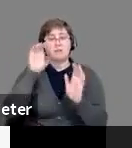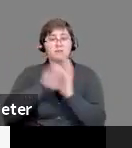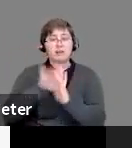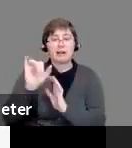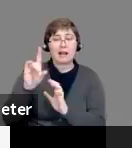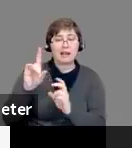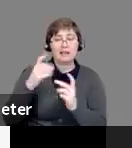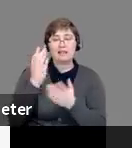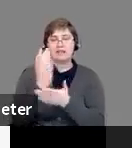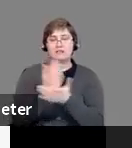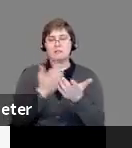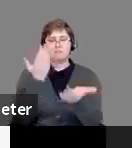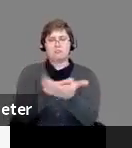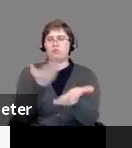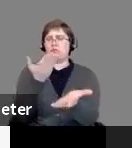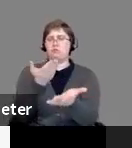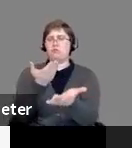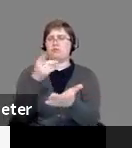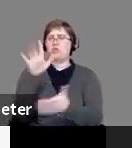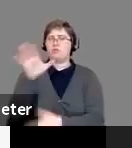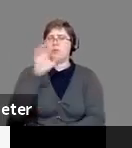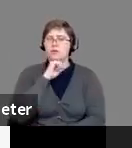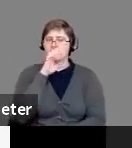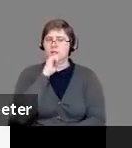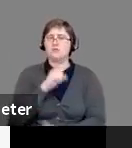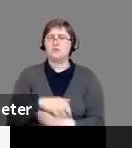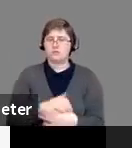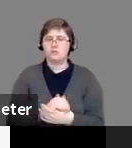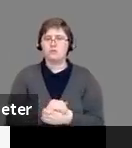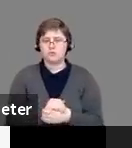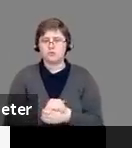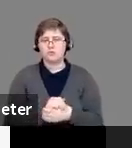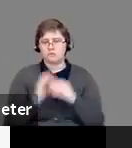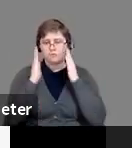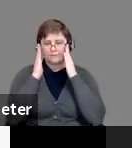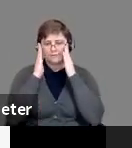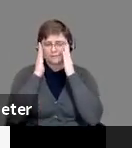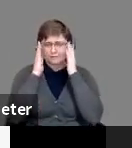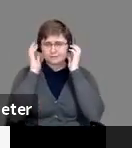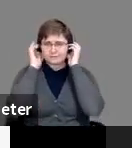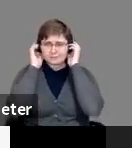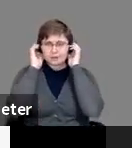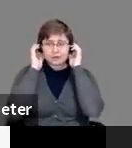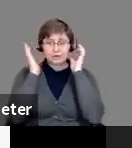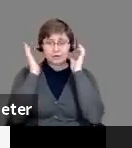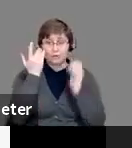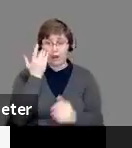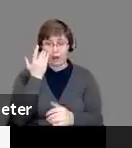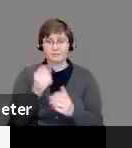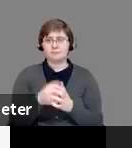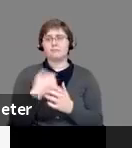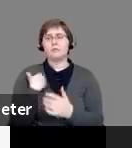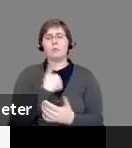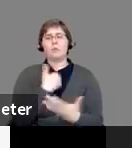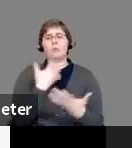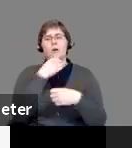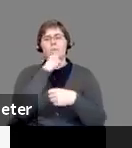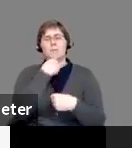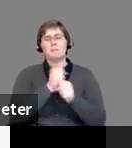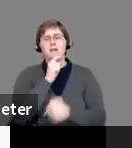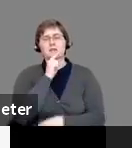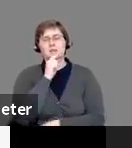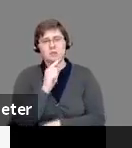some document to again, make sure that you have proof of age for that group. Because again, we want to make sure that